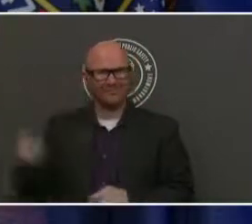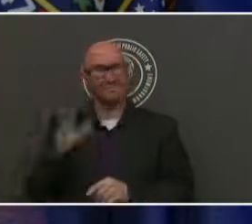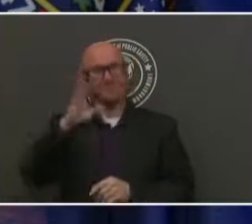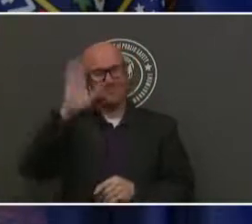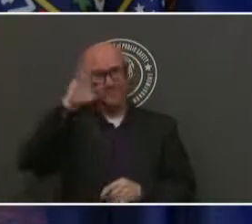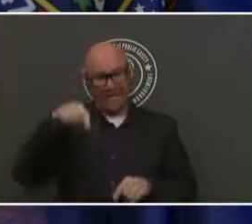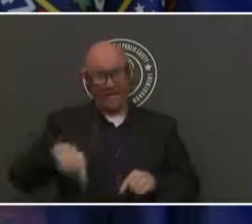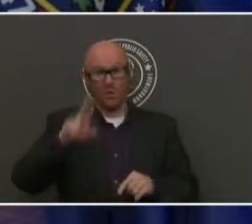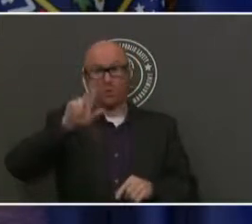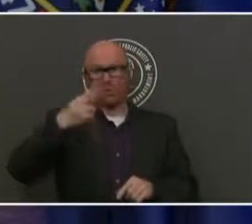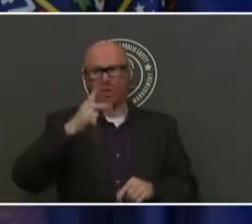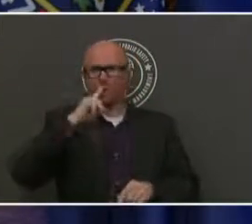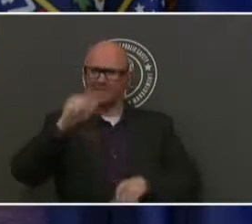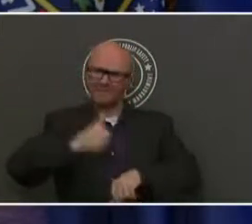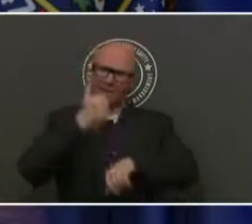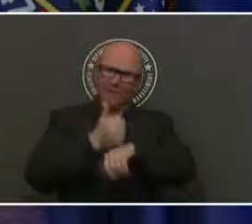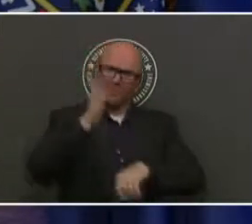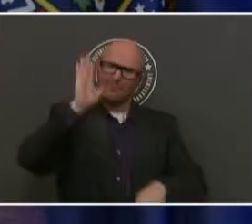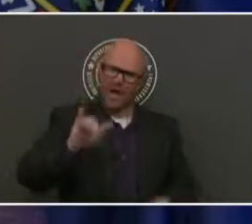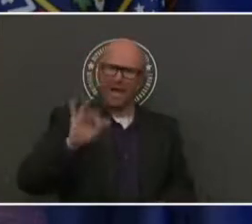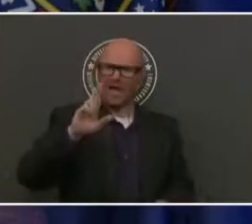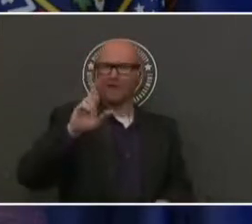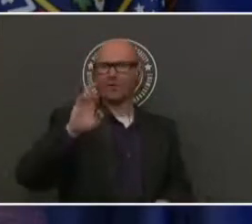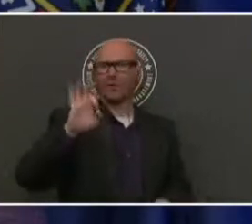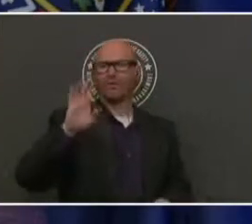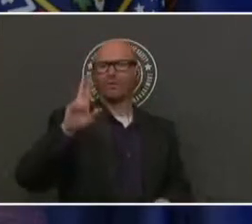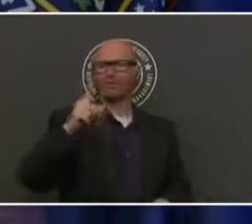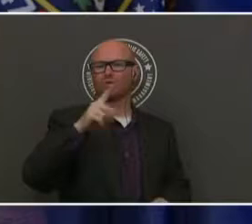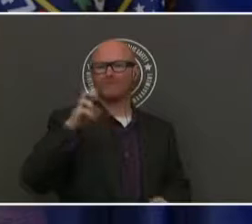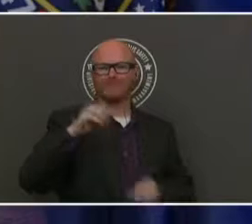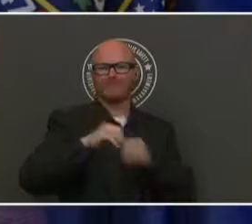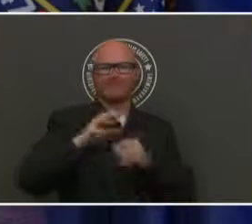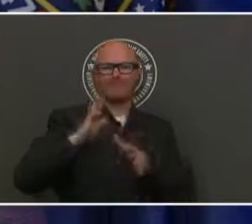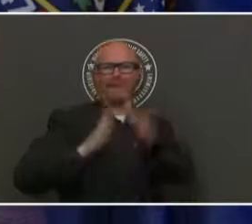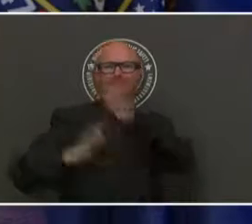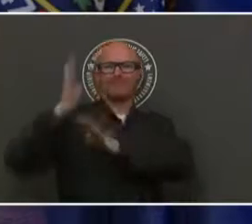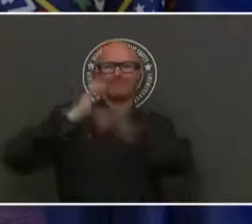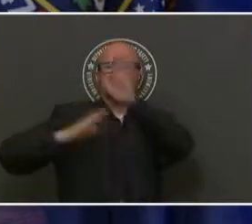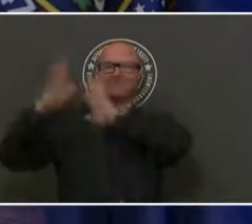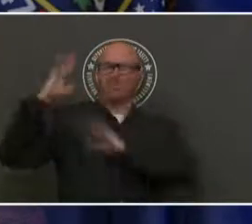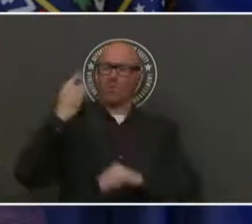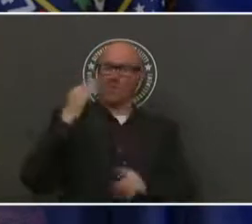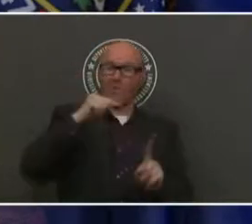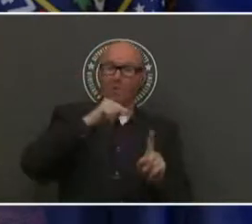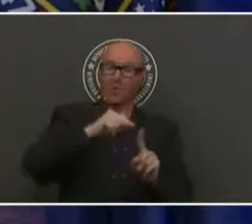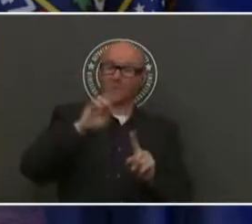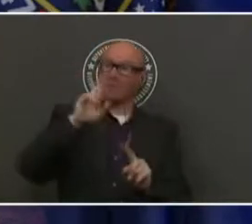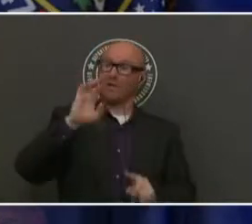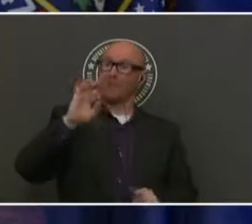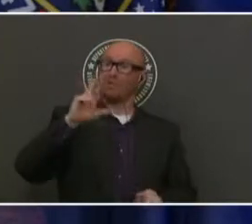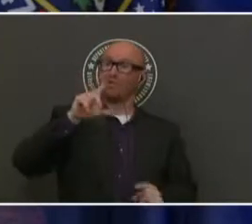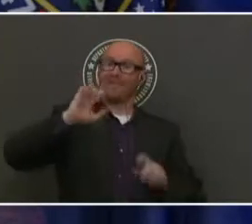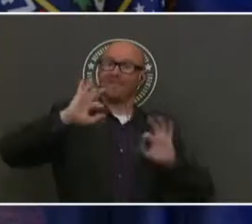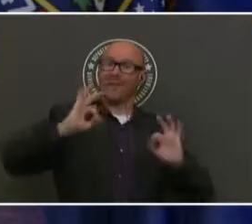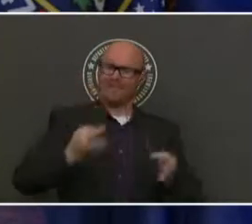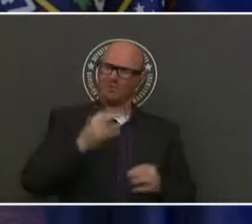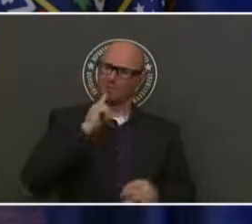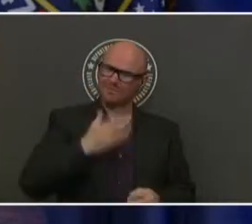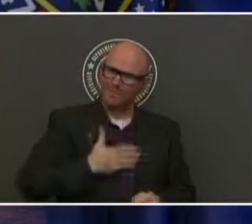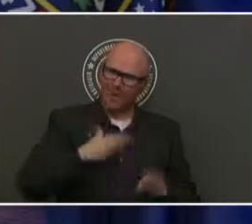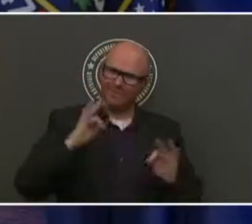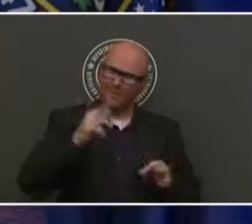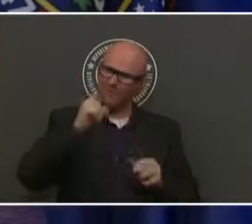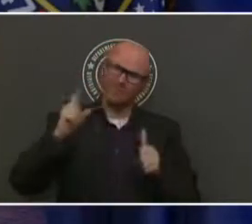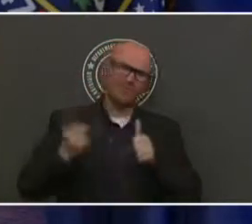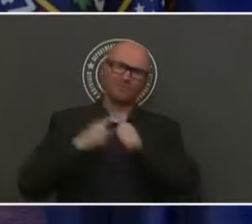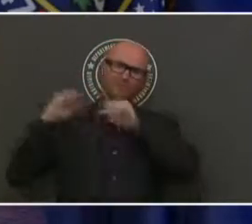family, and we are a state who has always welcomed refugees to come here. So I think